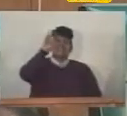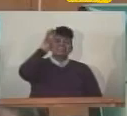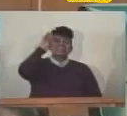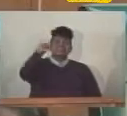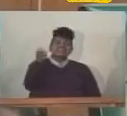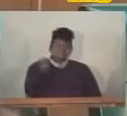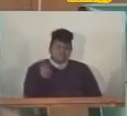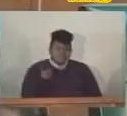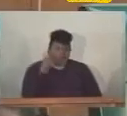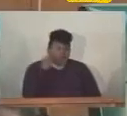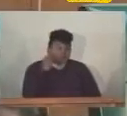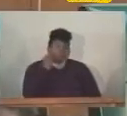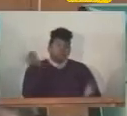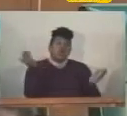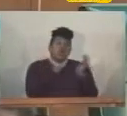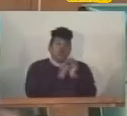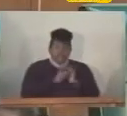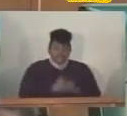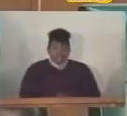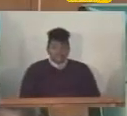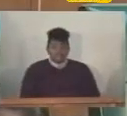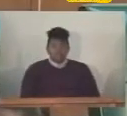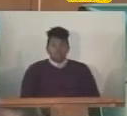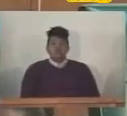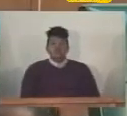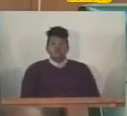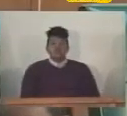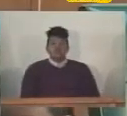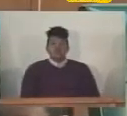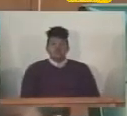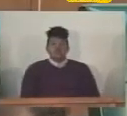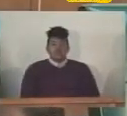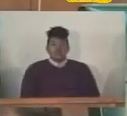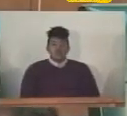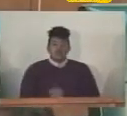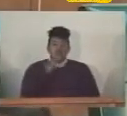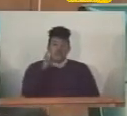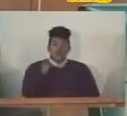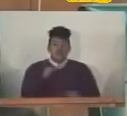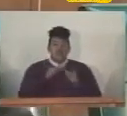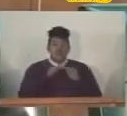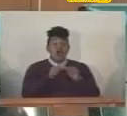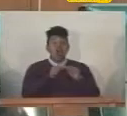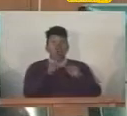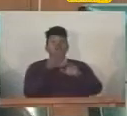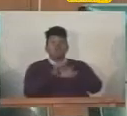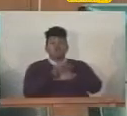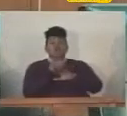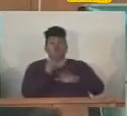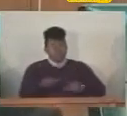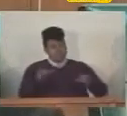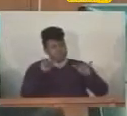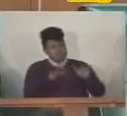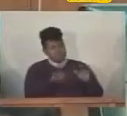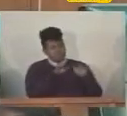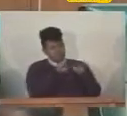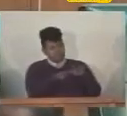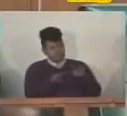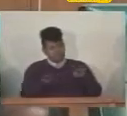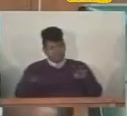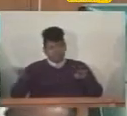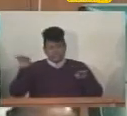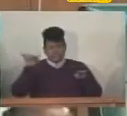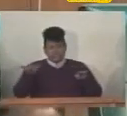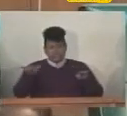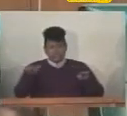experienced it again. And the trend continues. And it